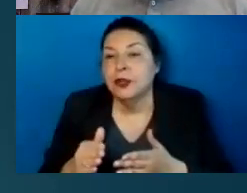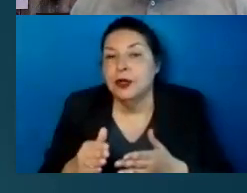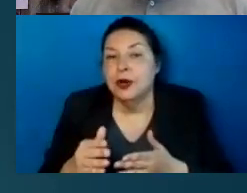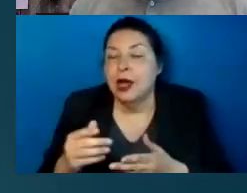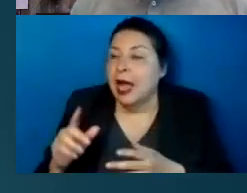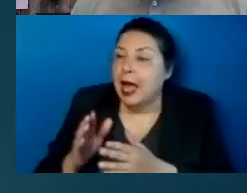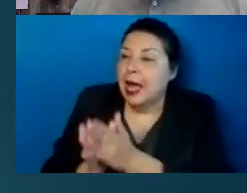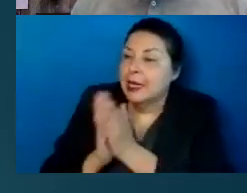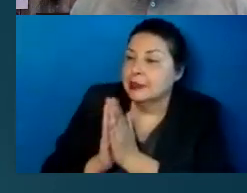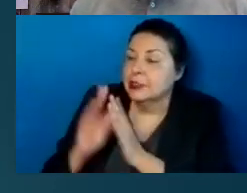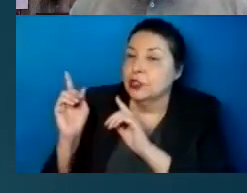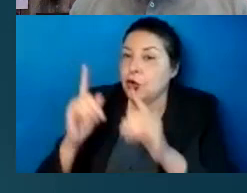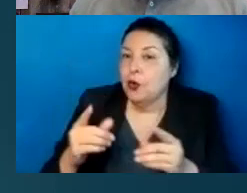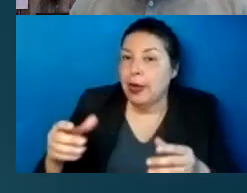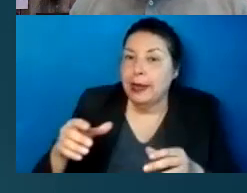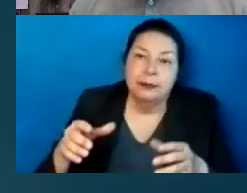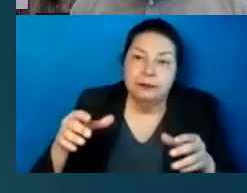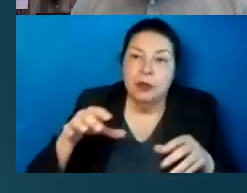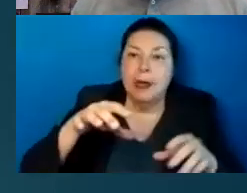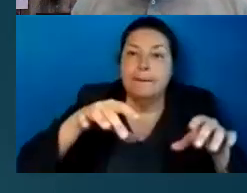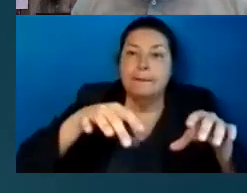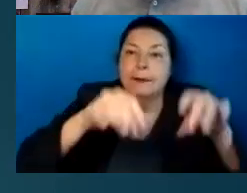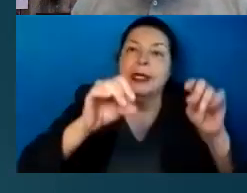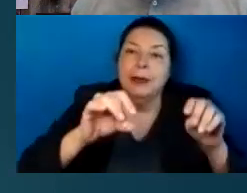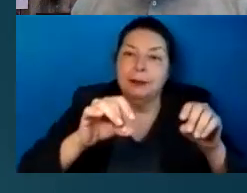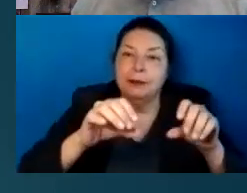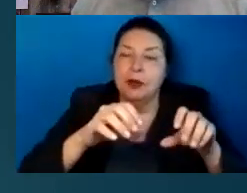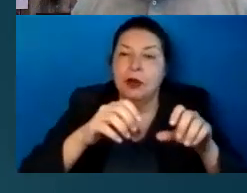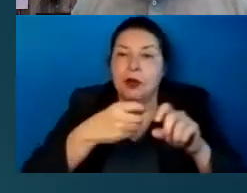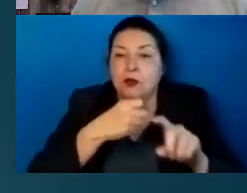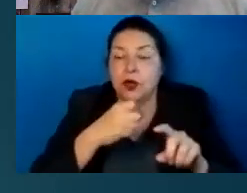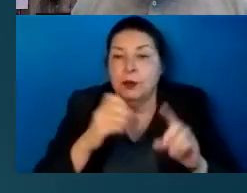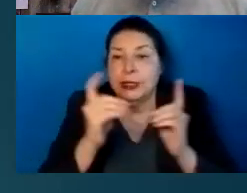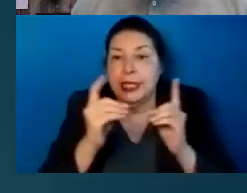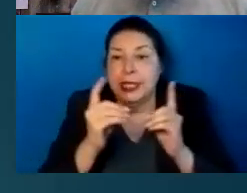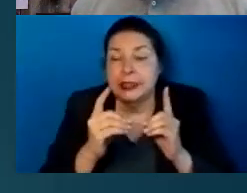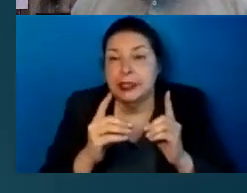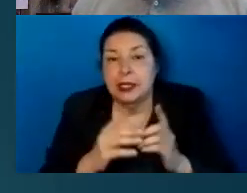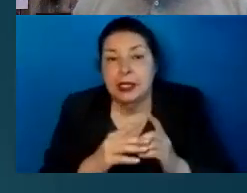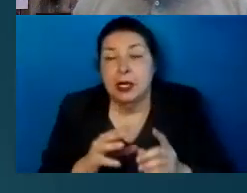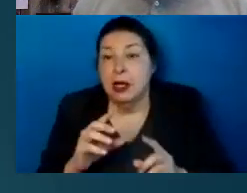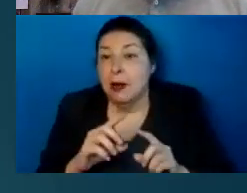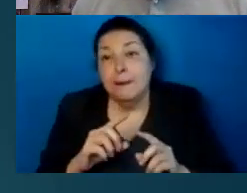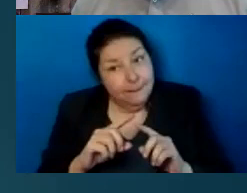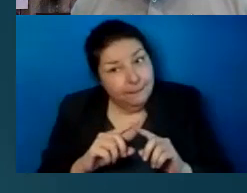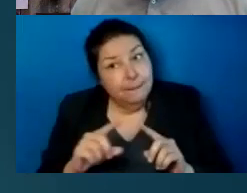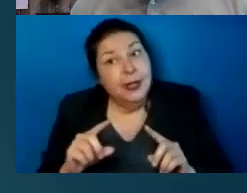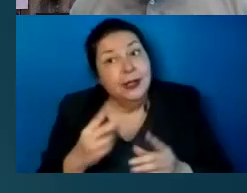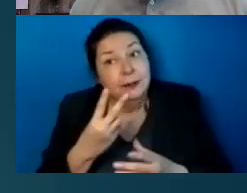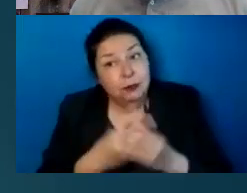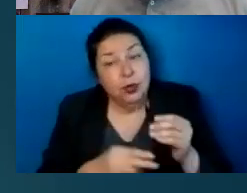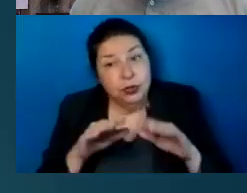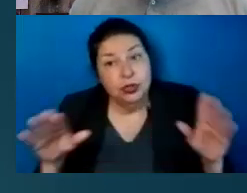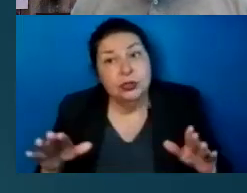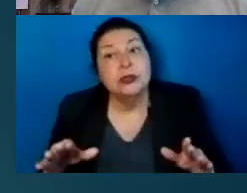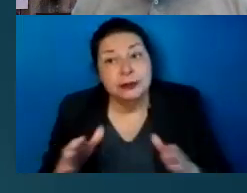their dates were quite intoxicated, and it would have been a danger to themselves, to